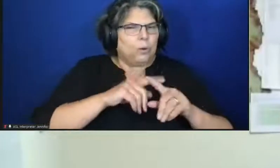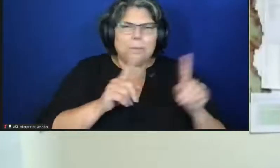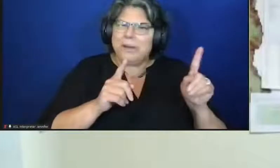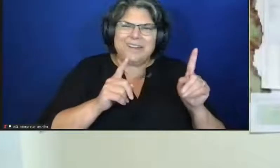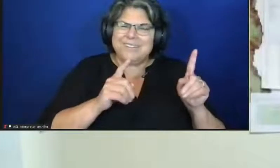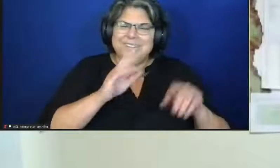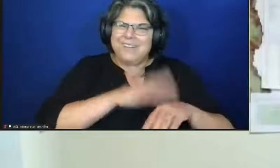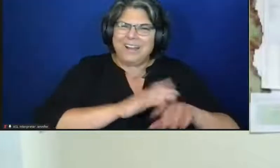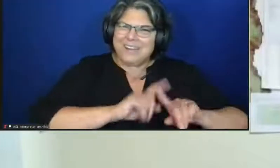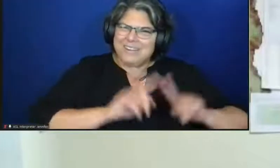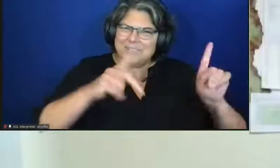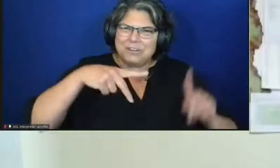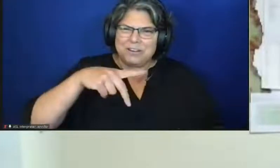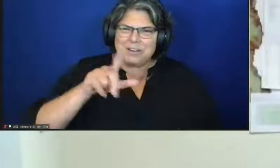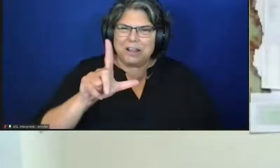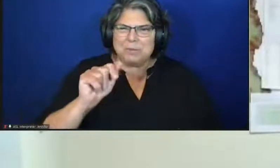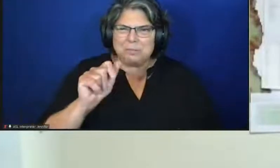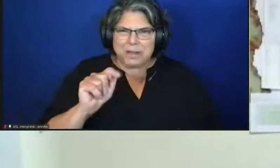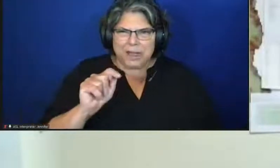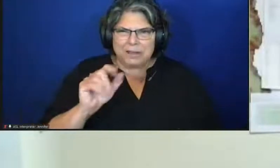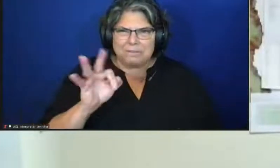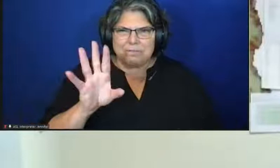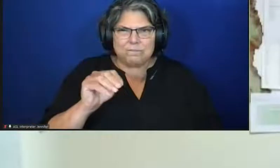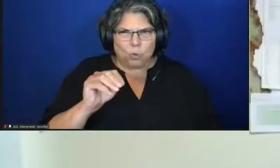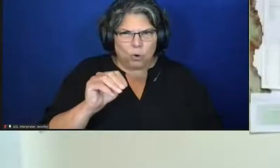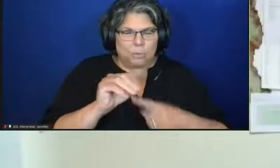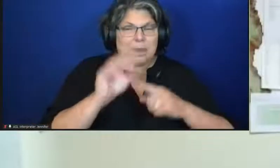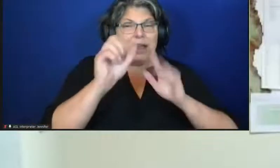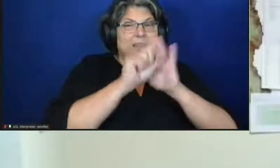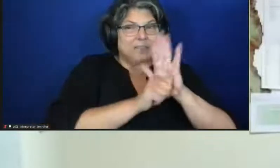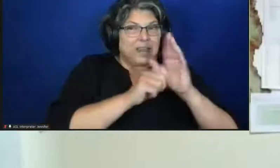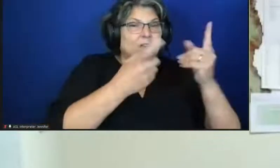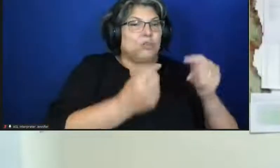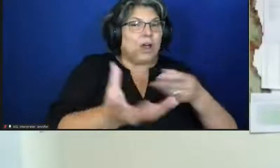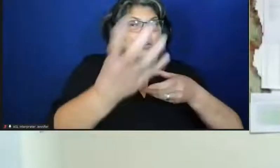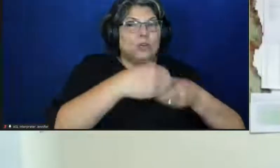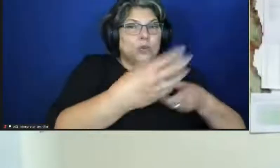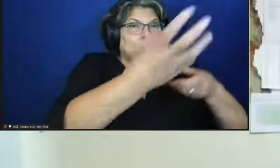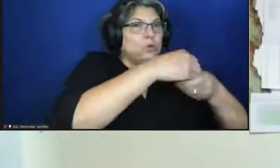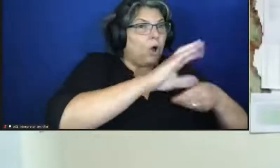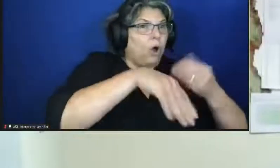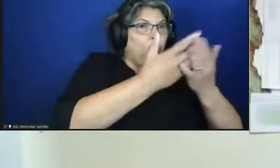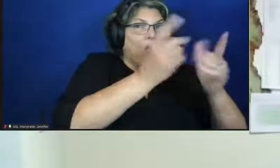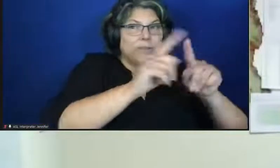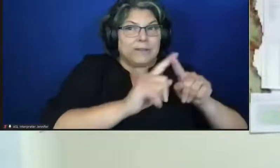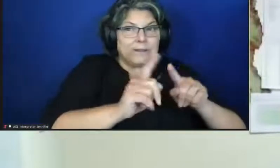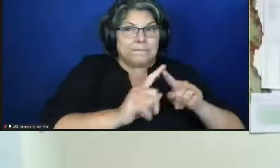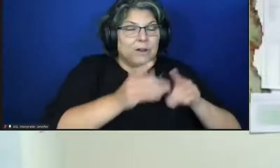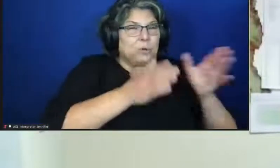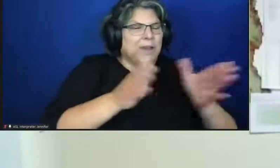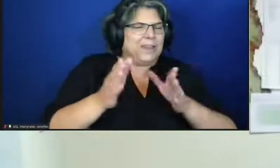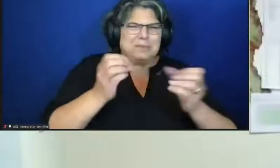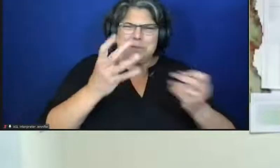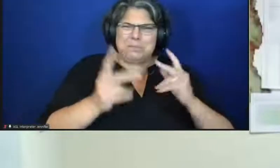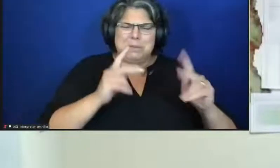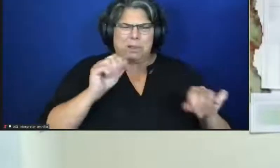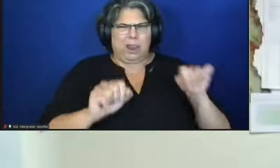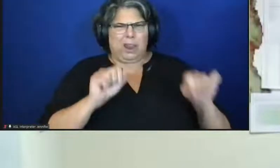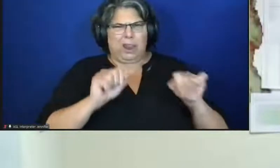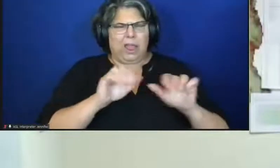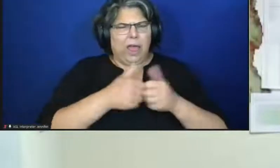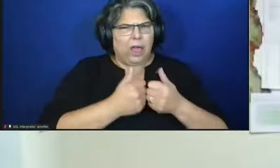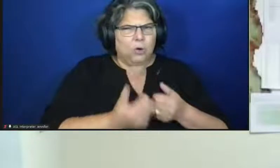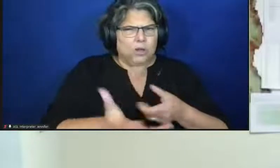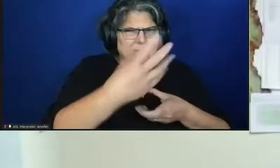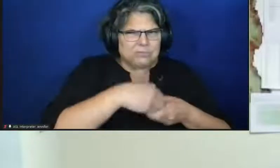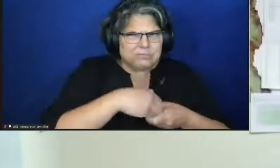platform. And the state is trying to merge those platforms, but there's a lot of questions about how they can do that and how